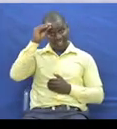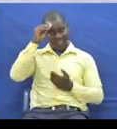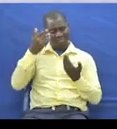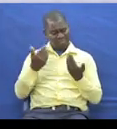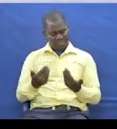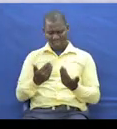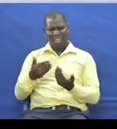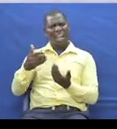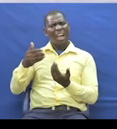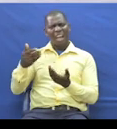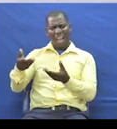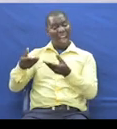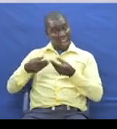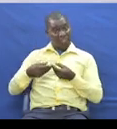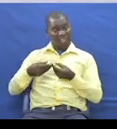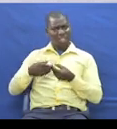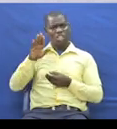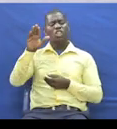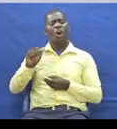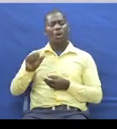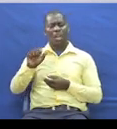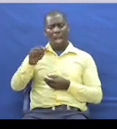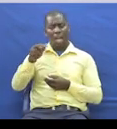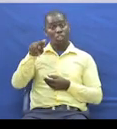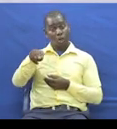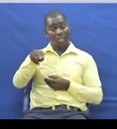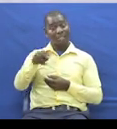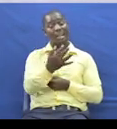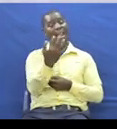We are having an item which we call it as the atomic number.